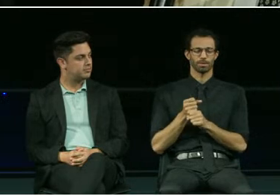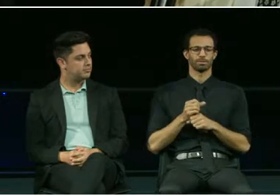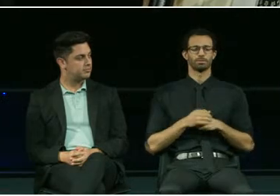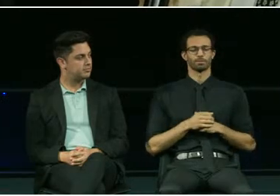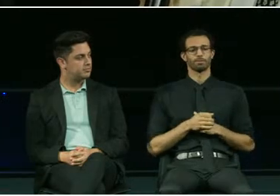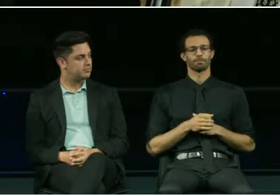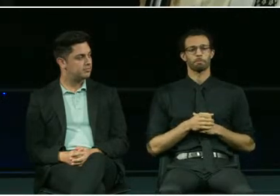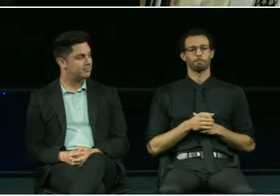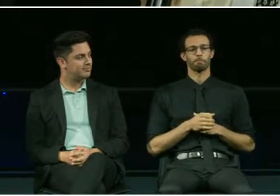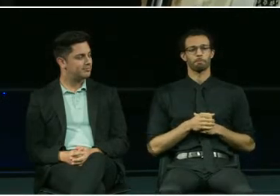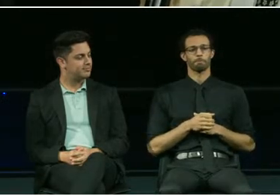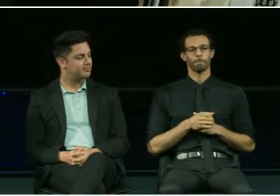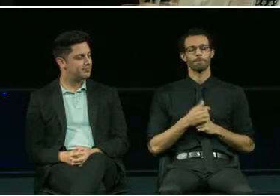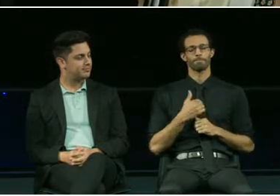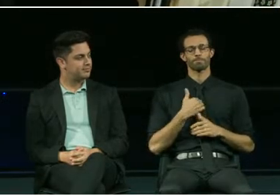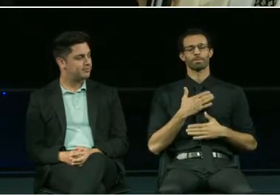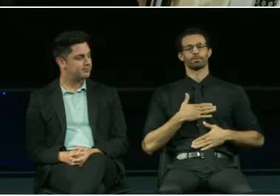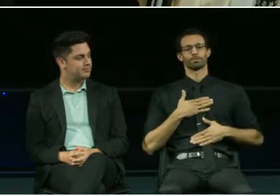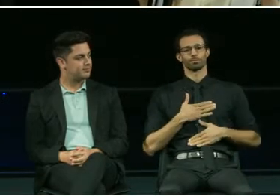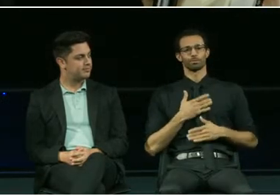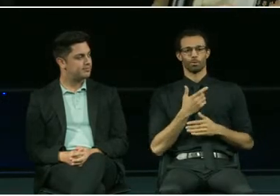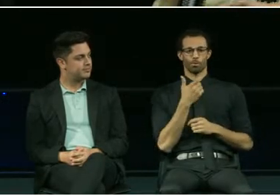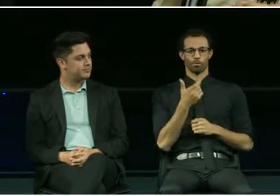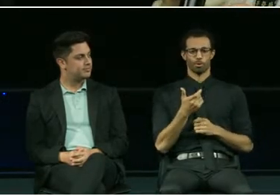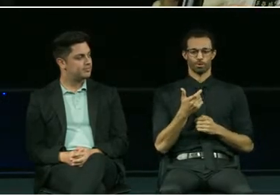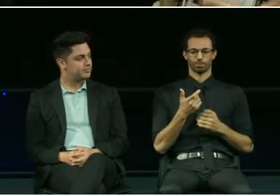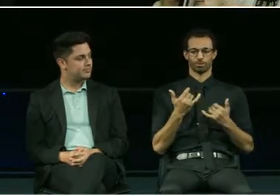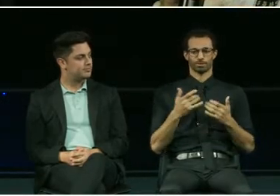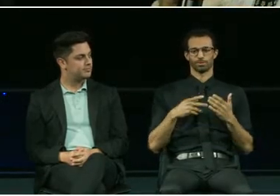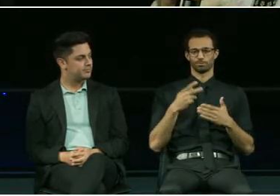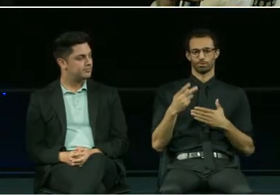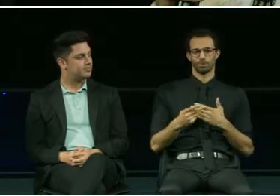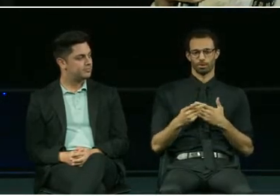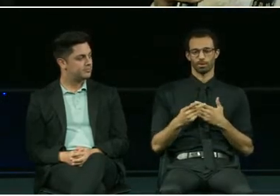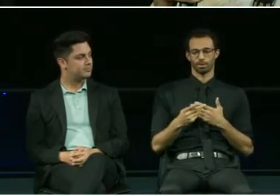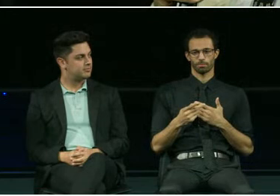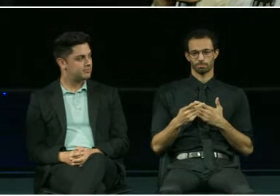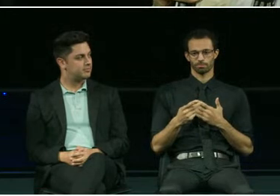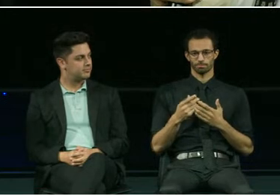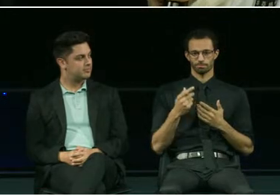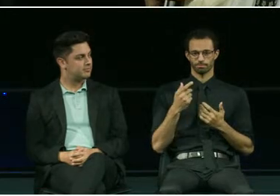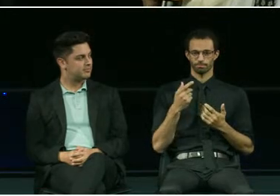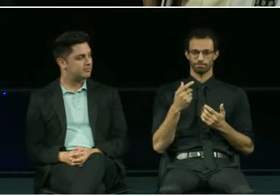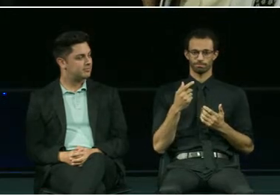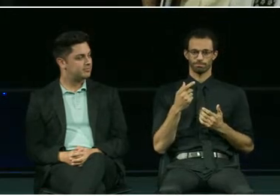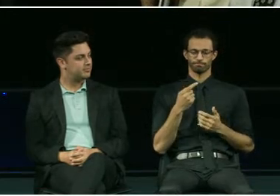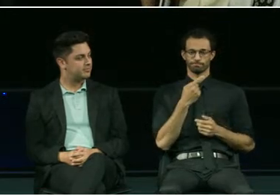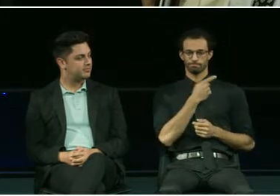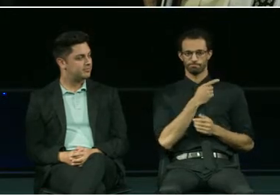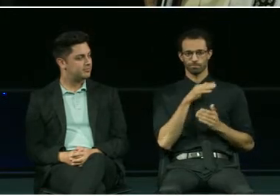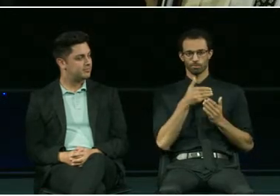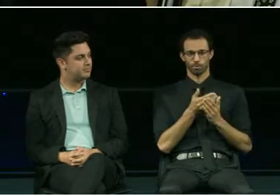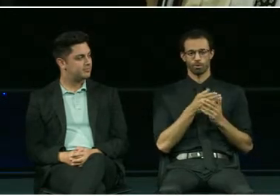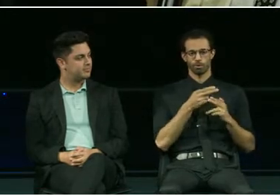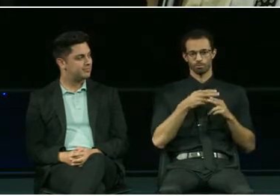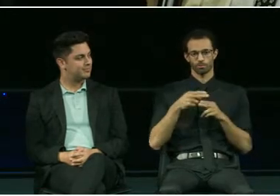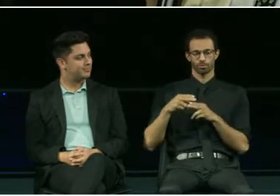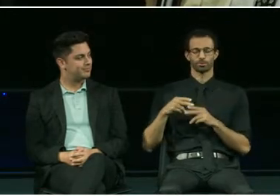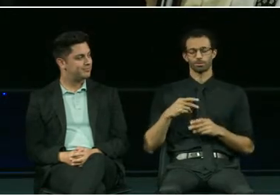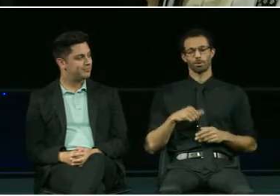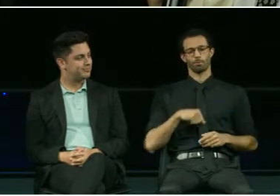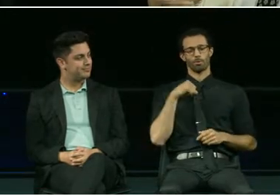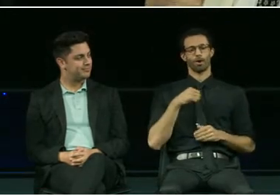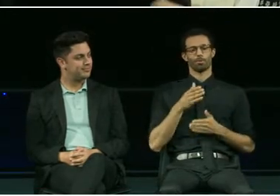so I enjoyed watching this program that I think you all just watched, and proud to be a part of